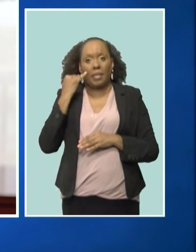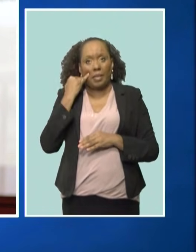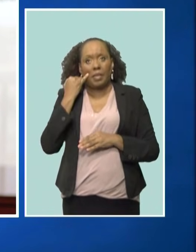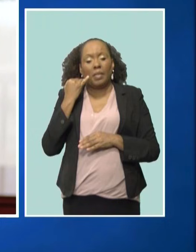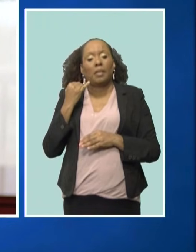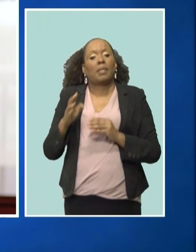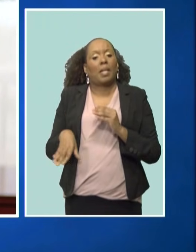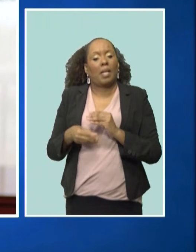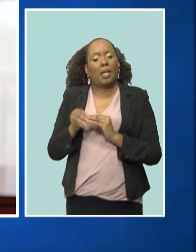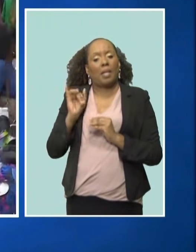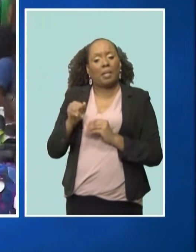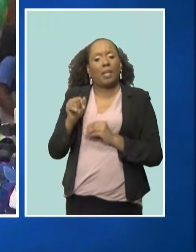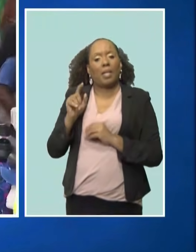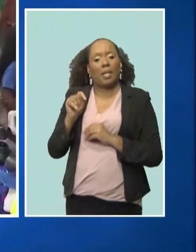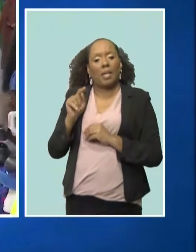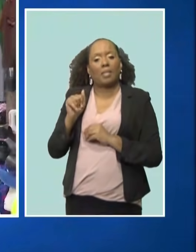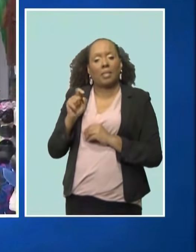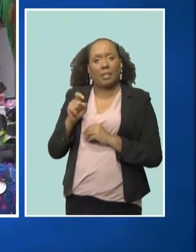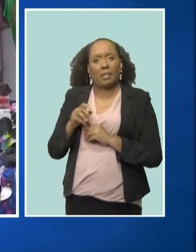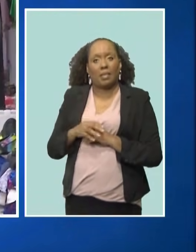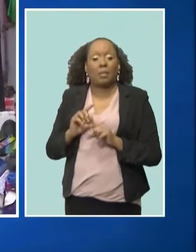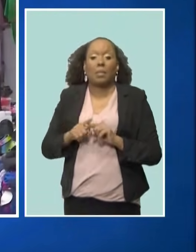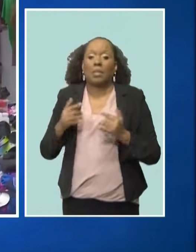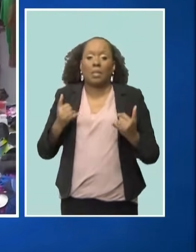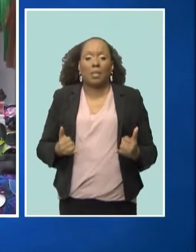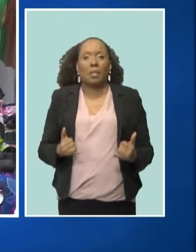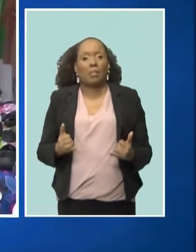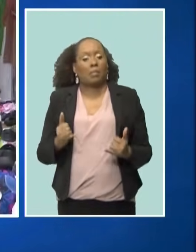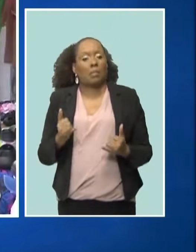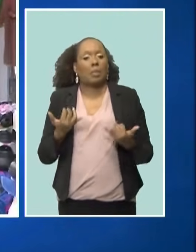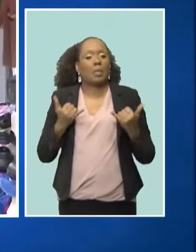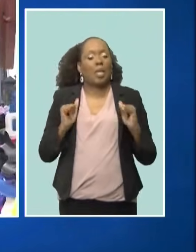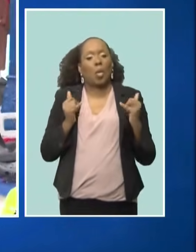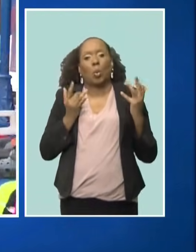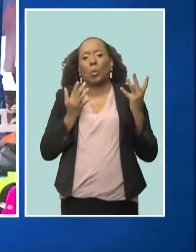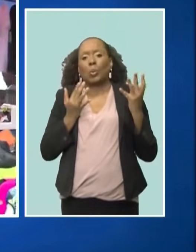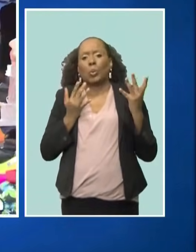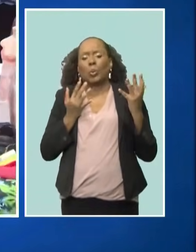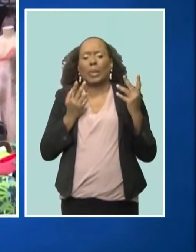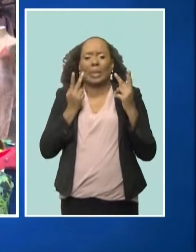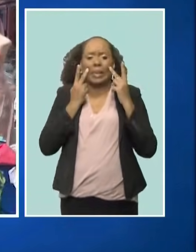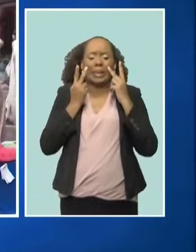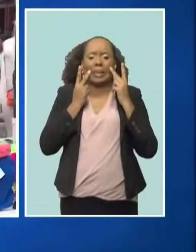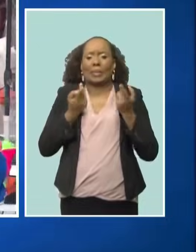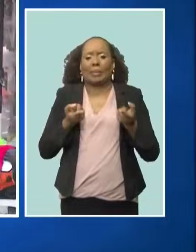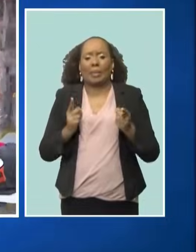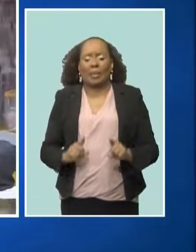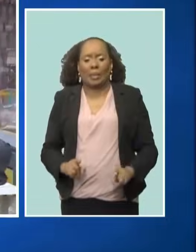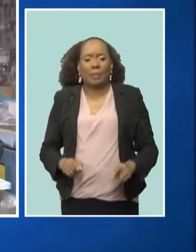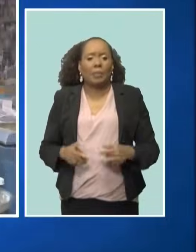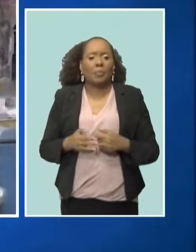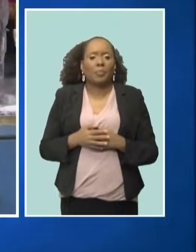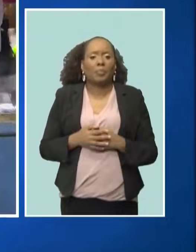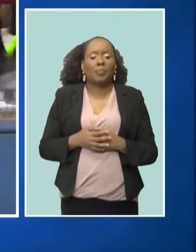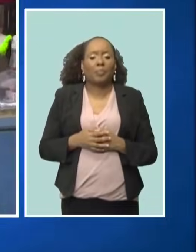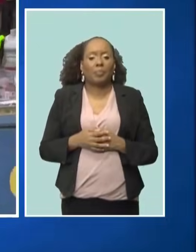Ali says, for now though, everyone is still in a holding position. Trevor Thorpe for the Business